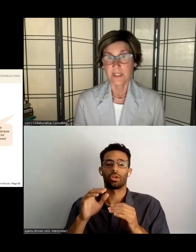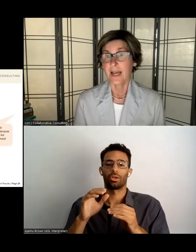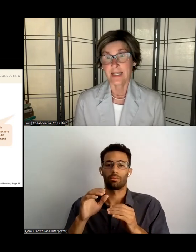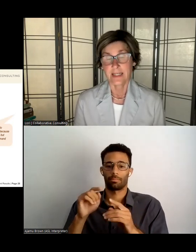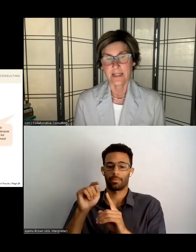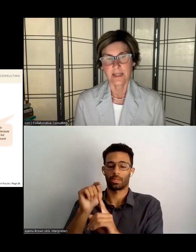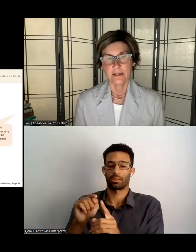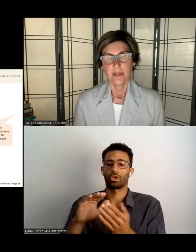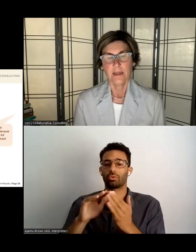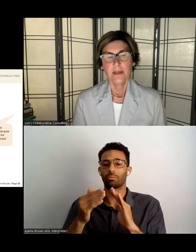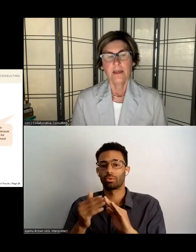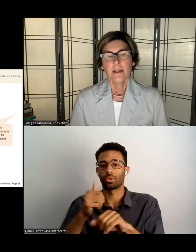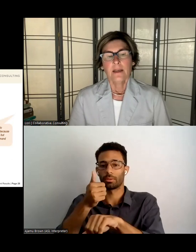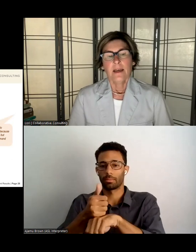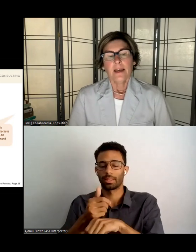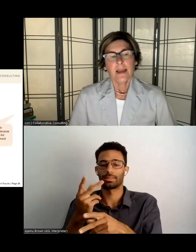footprint was non-existent.